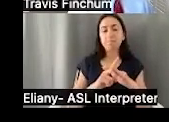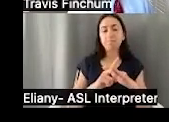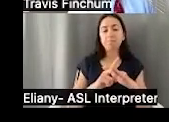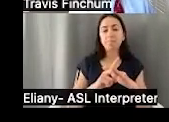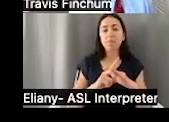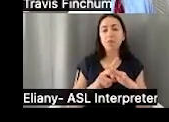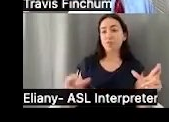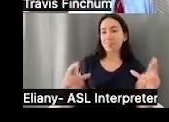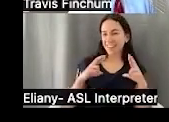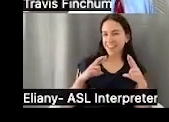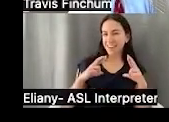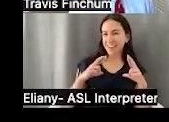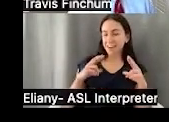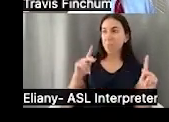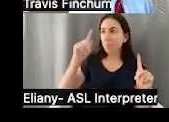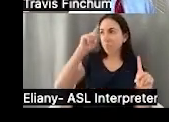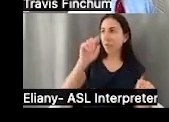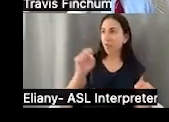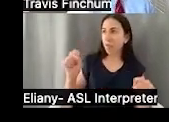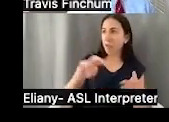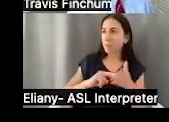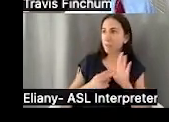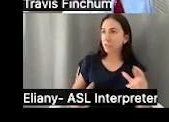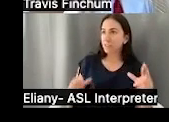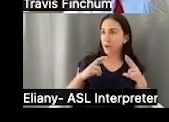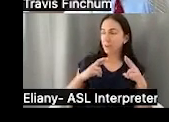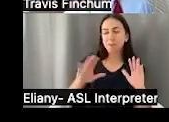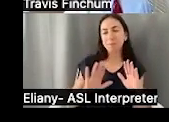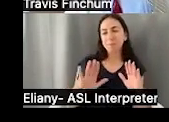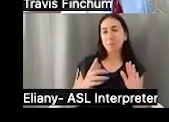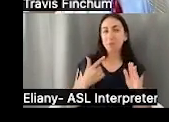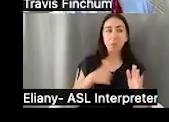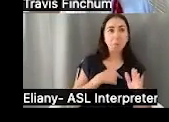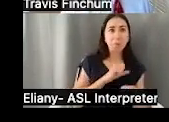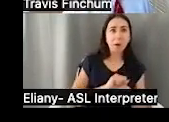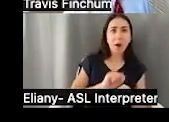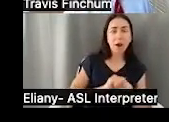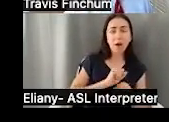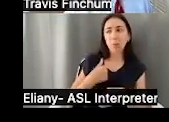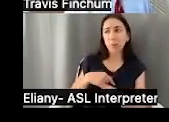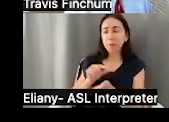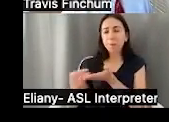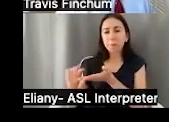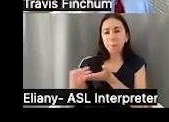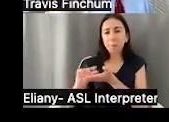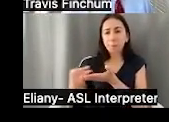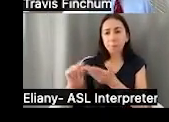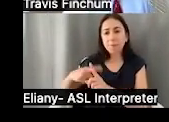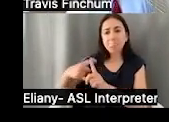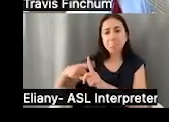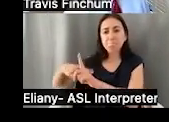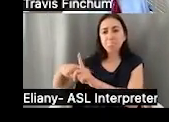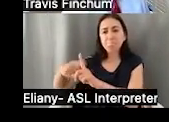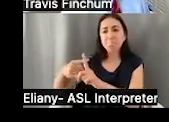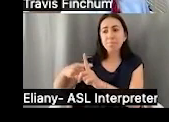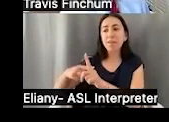retirement Social Security. And that's what most of us know. We work, we pay into the system, we pay our taxes. And then when